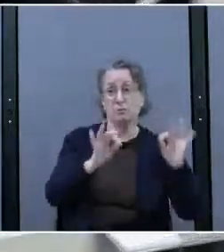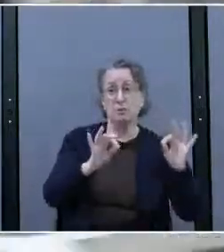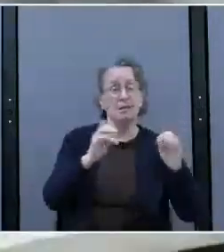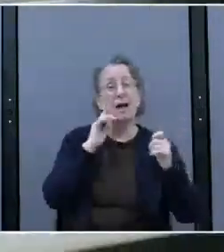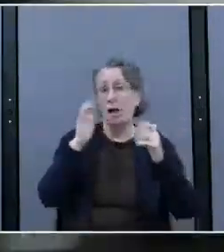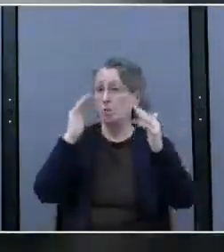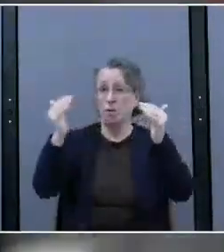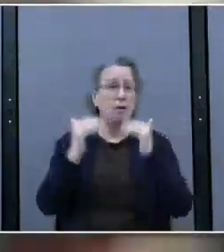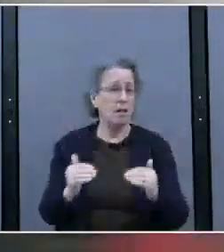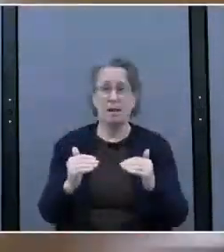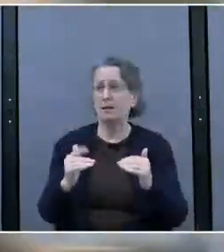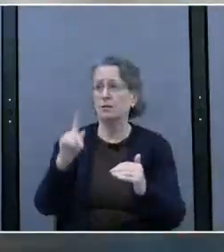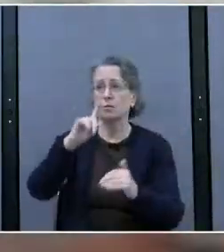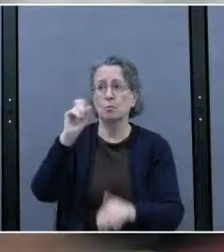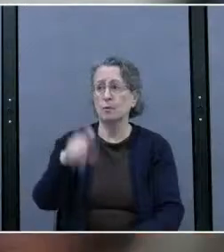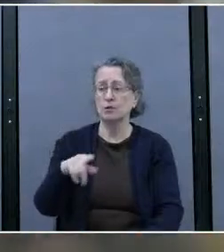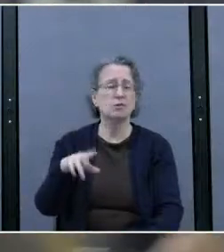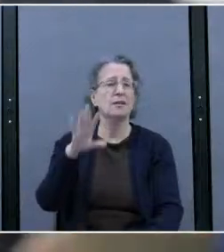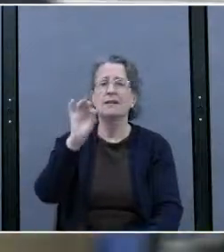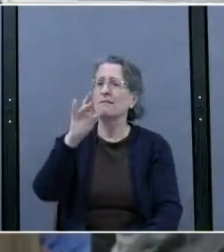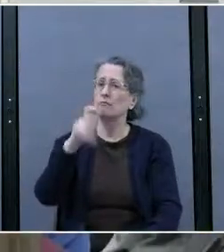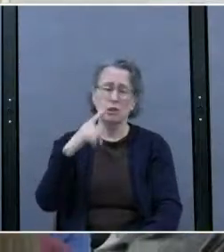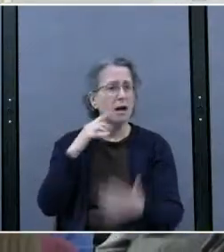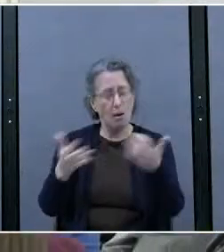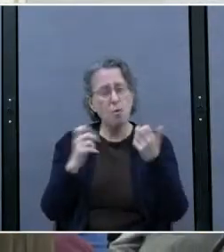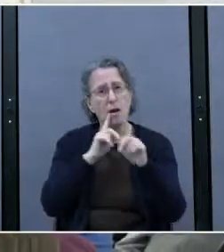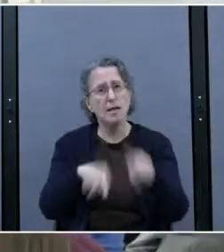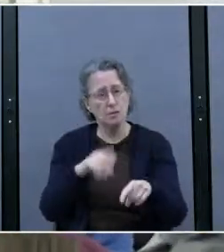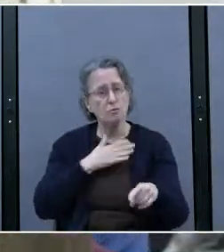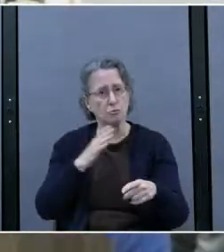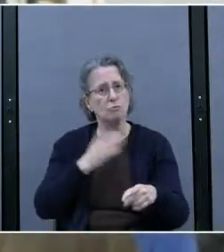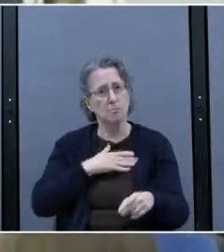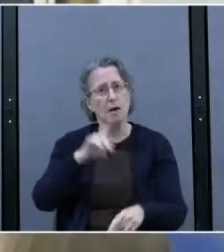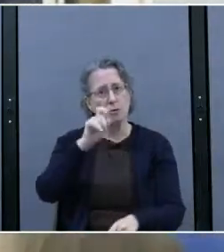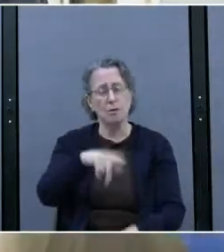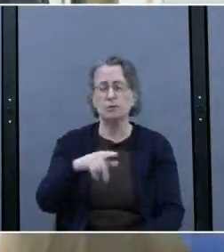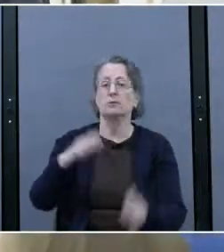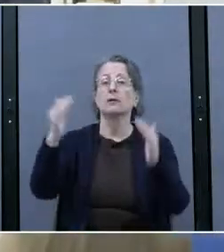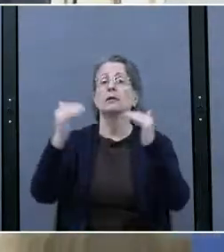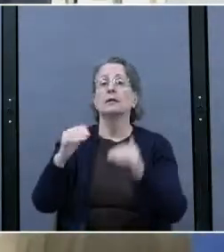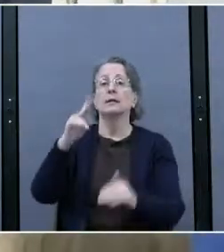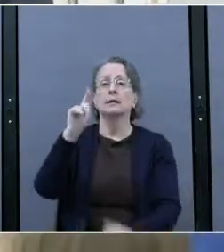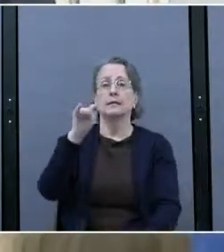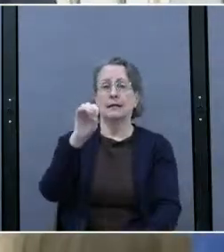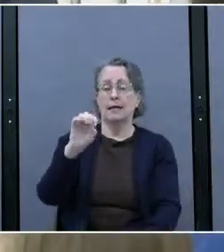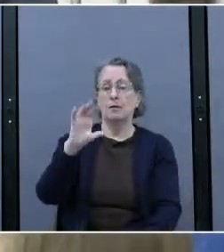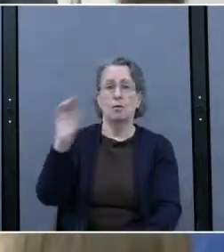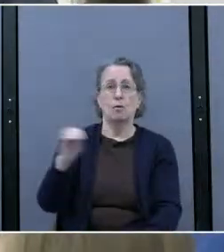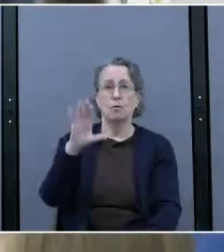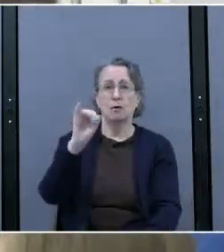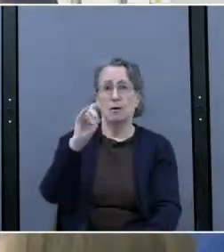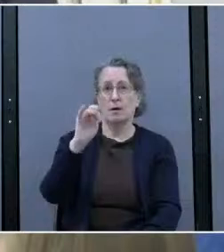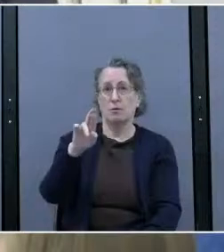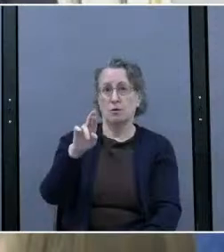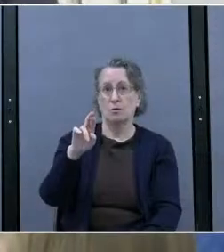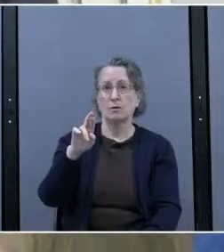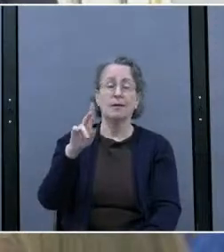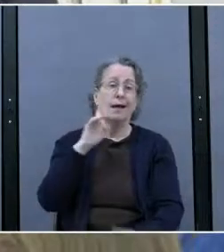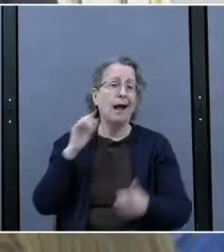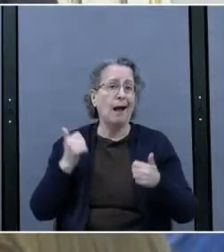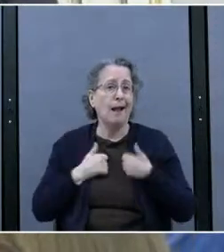Okay. I'm going to move on. Thank you. Kate O'Connor. I was going to say Brattleboro, but that's obvious.